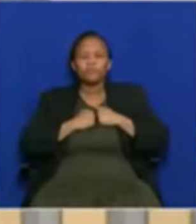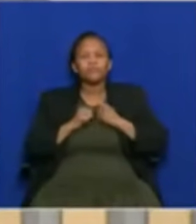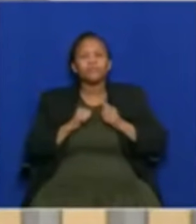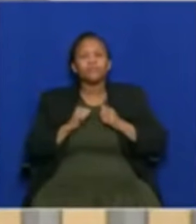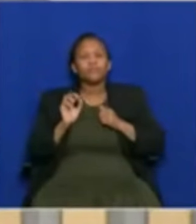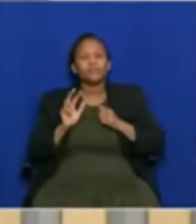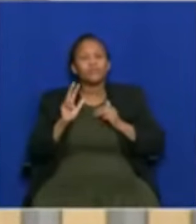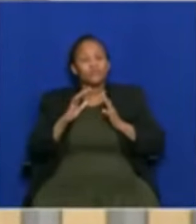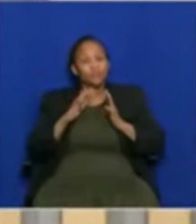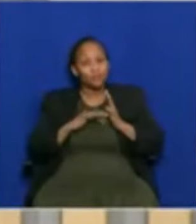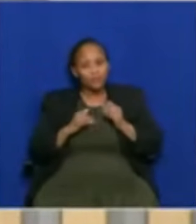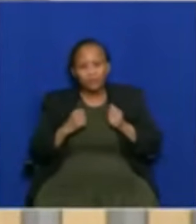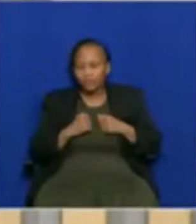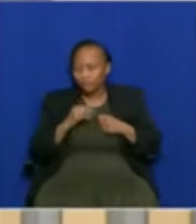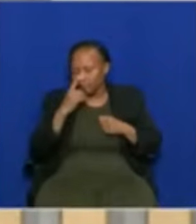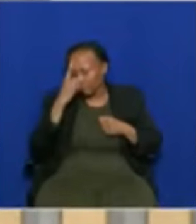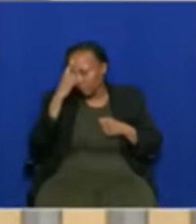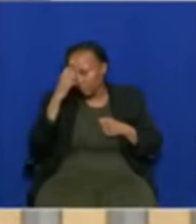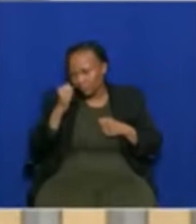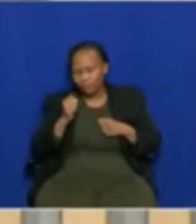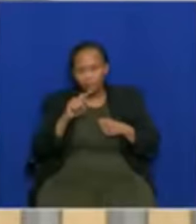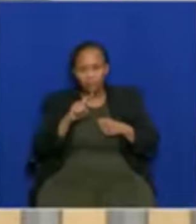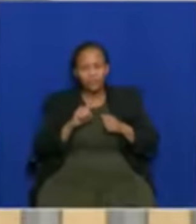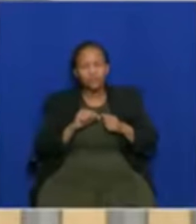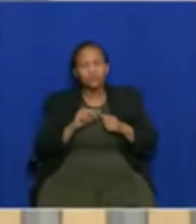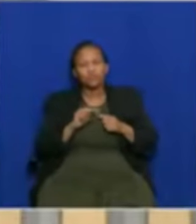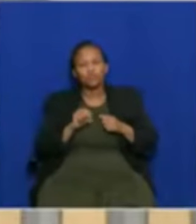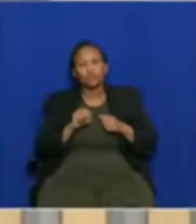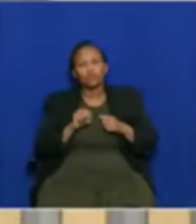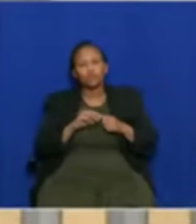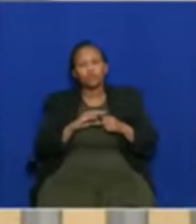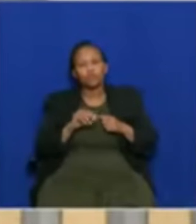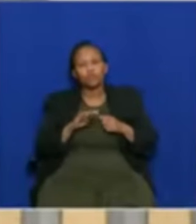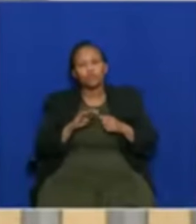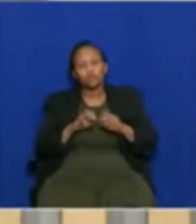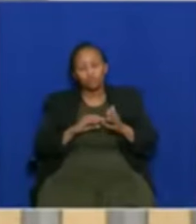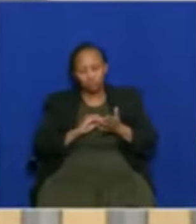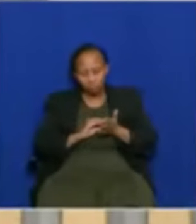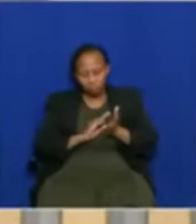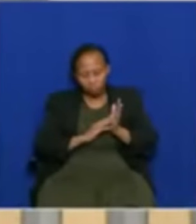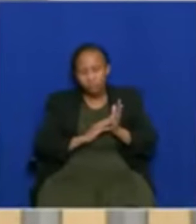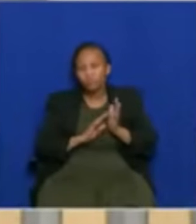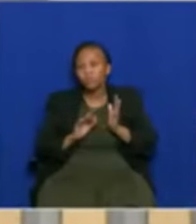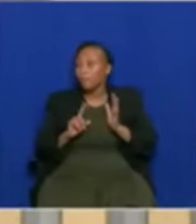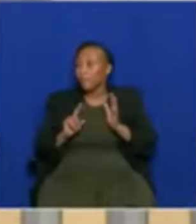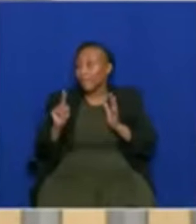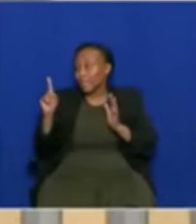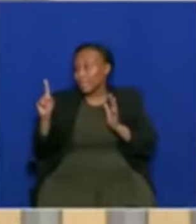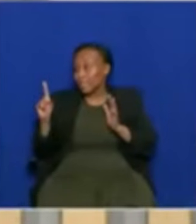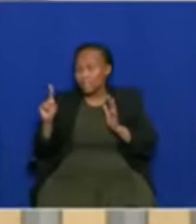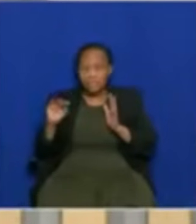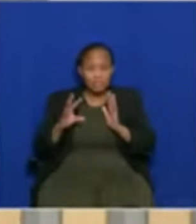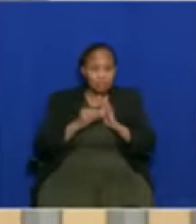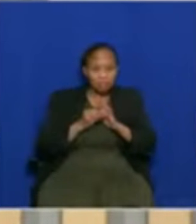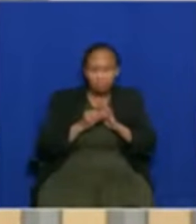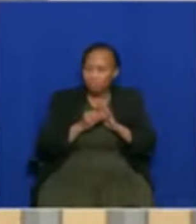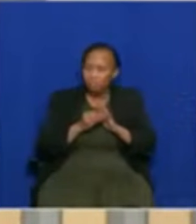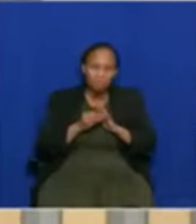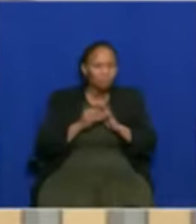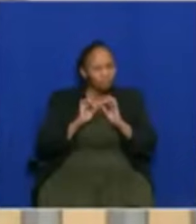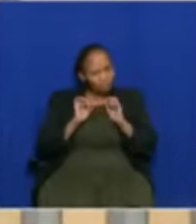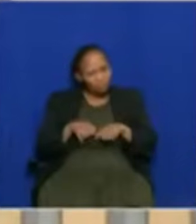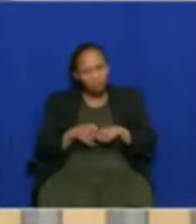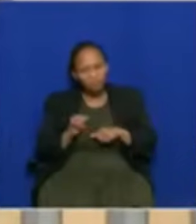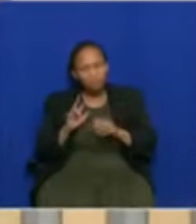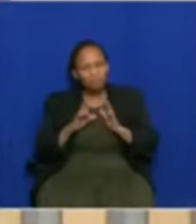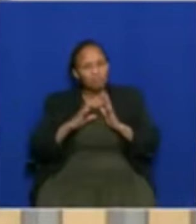here Ngube and I haven't put in Mukwele here, and this is my affidavit. And as Commissioner says, no, you should